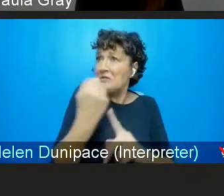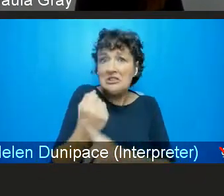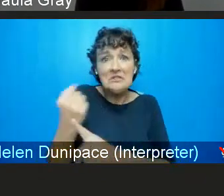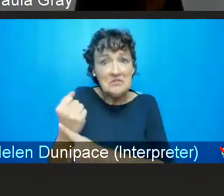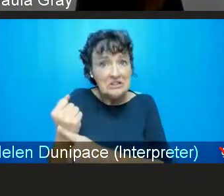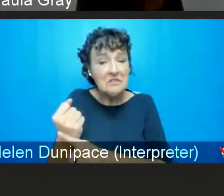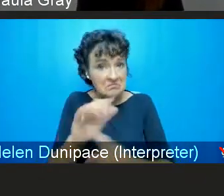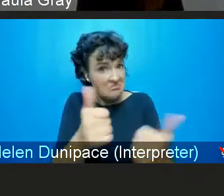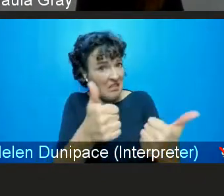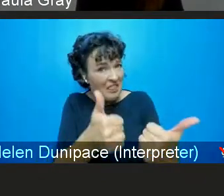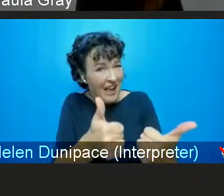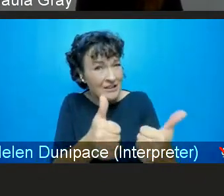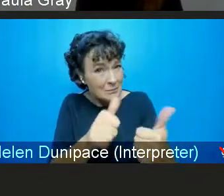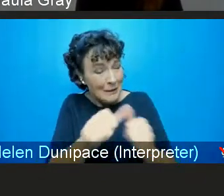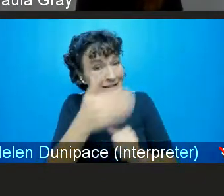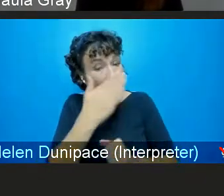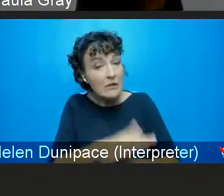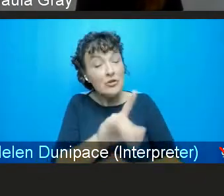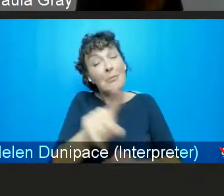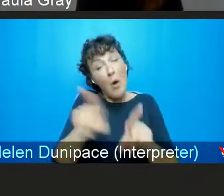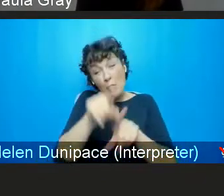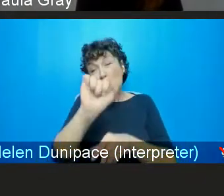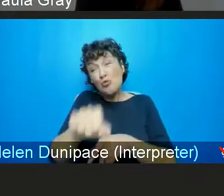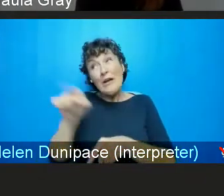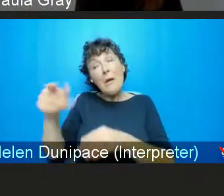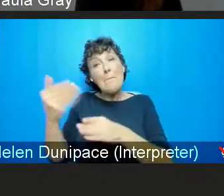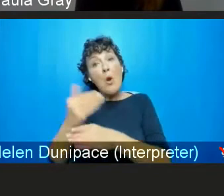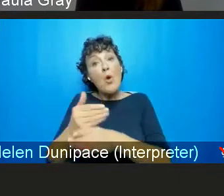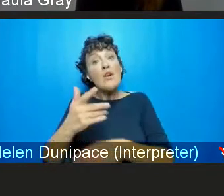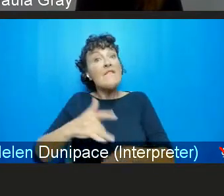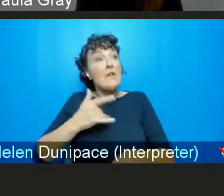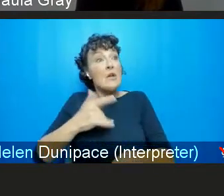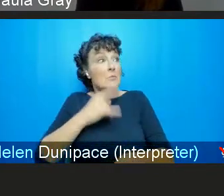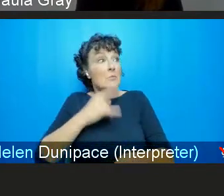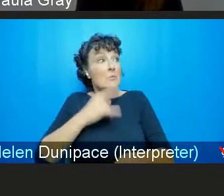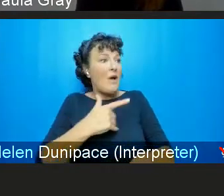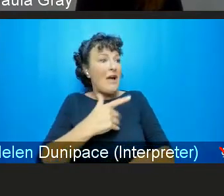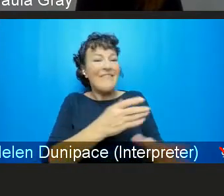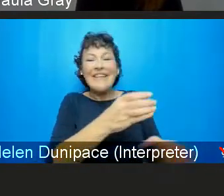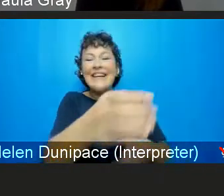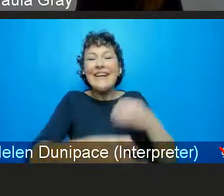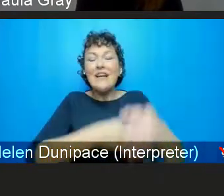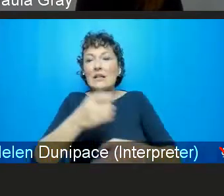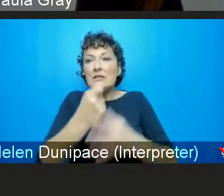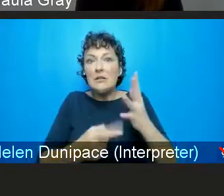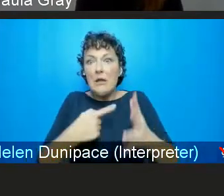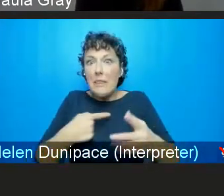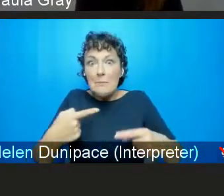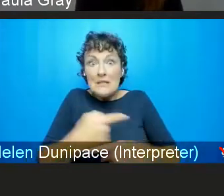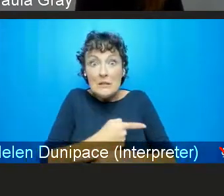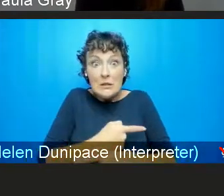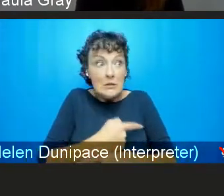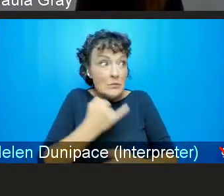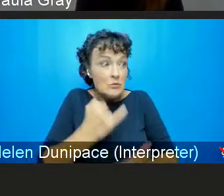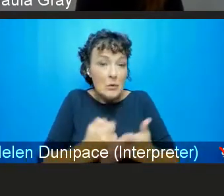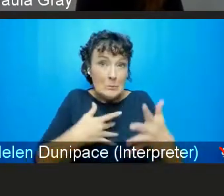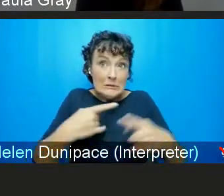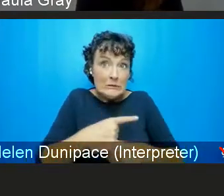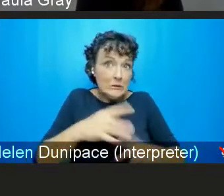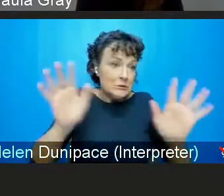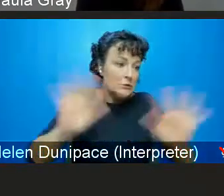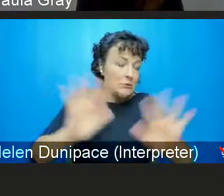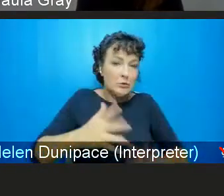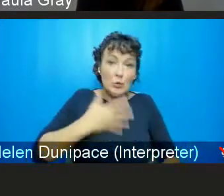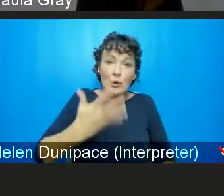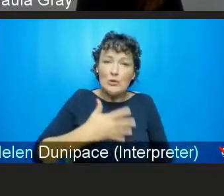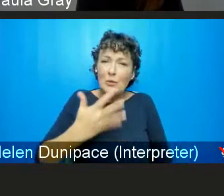of getting it wrong. If you do get it wrong or you make a mistake, I think that can be something that employers are concerned about. But again, having a